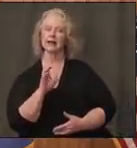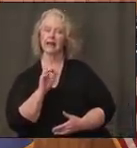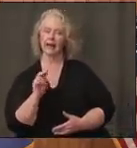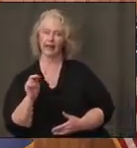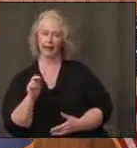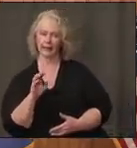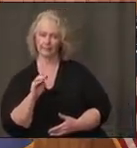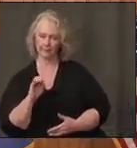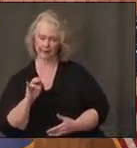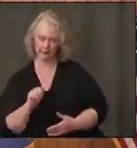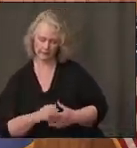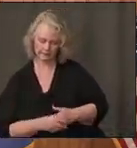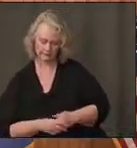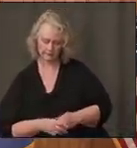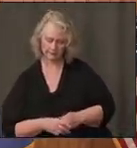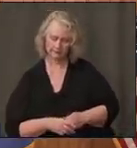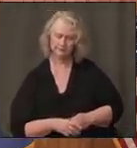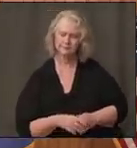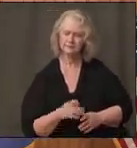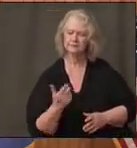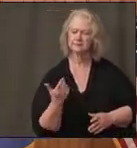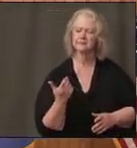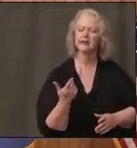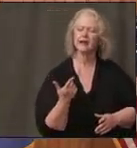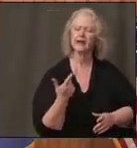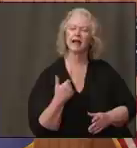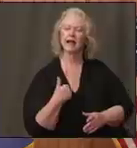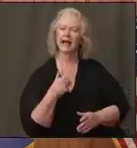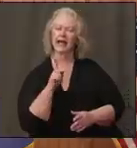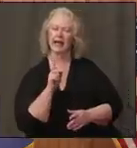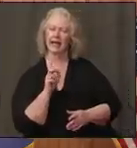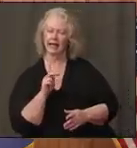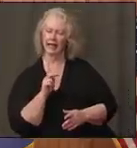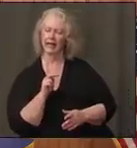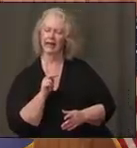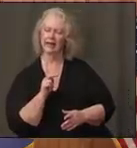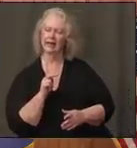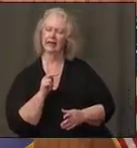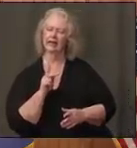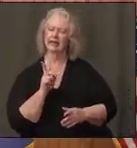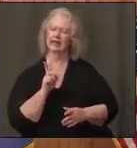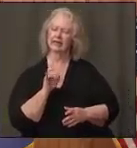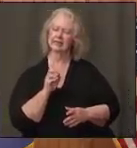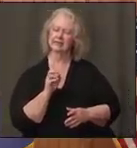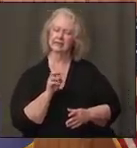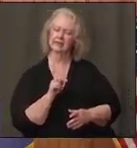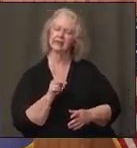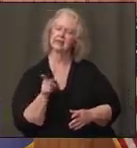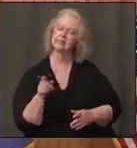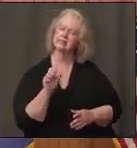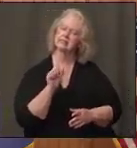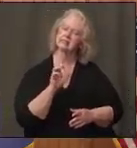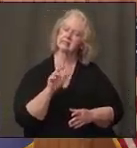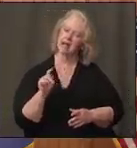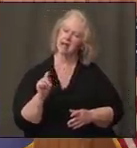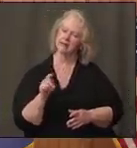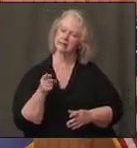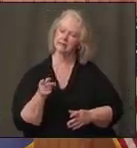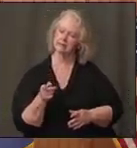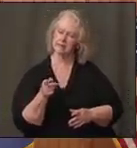Hi, this is Ken Dixon. Thanks for joining us today. Scott, could you, is